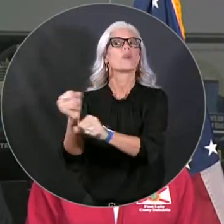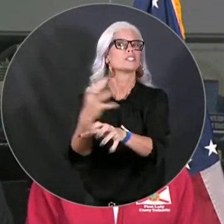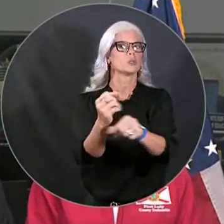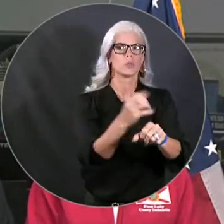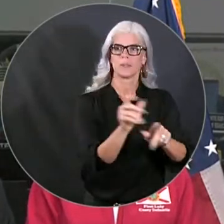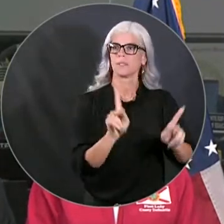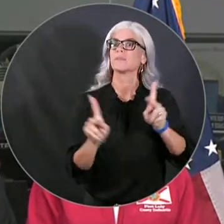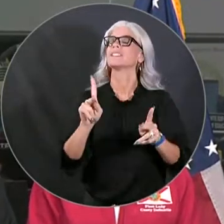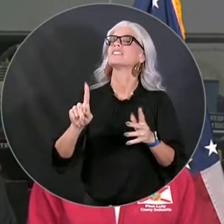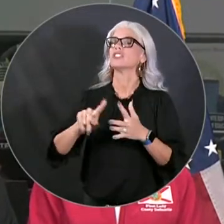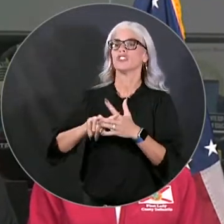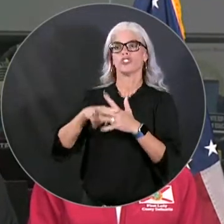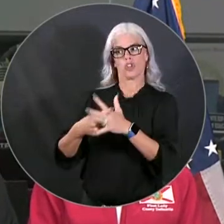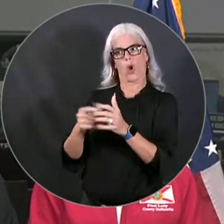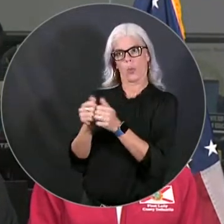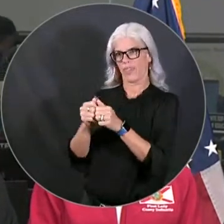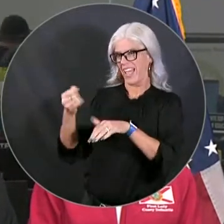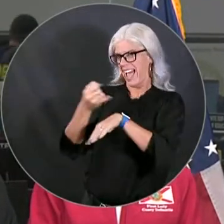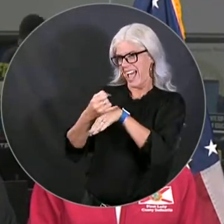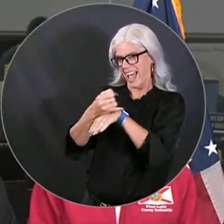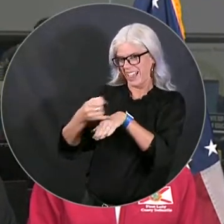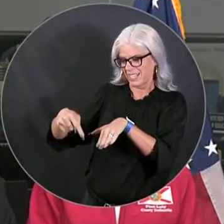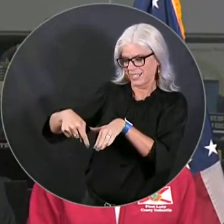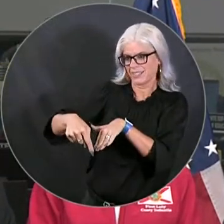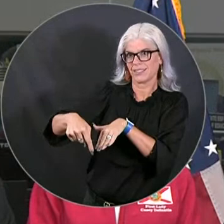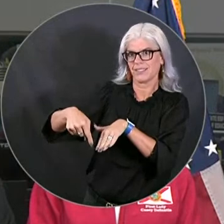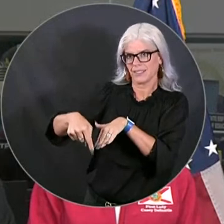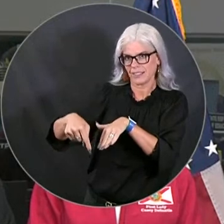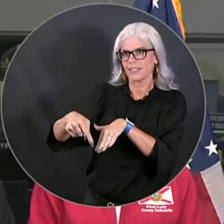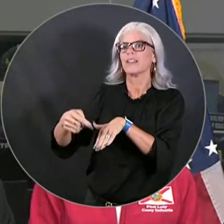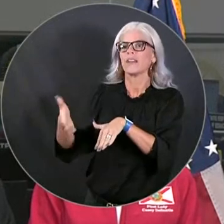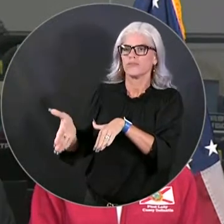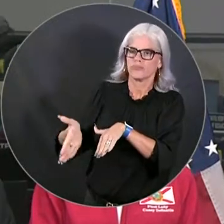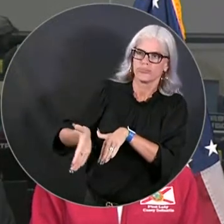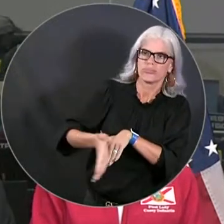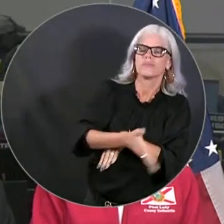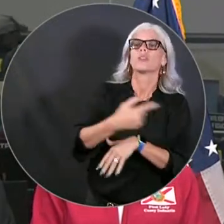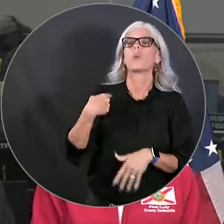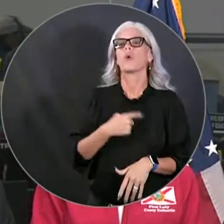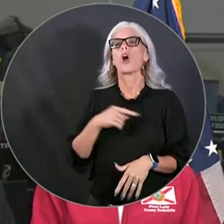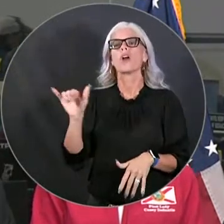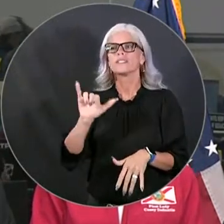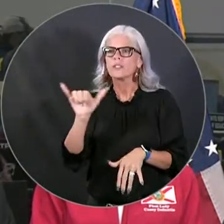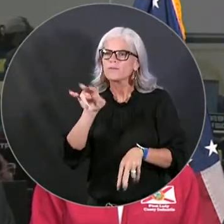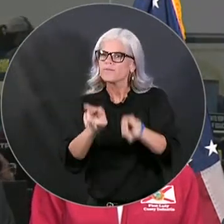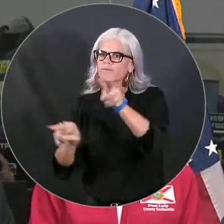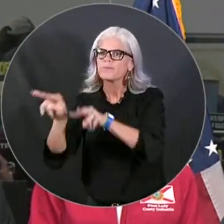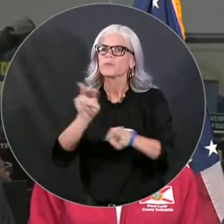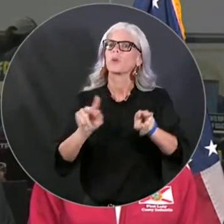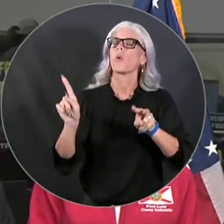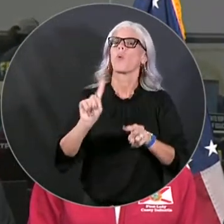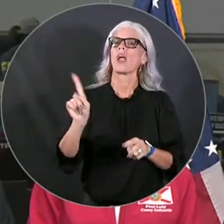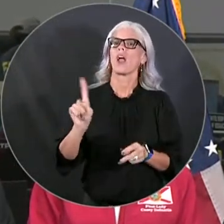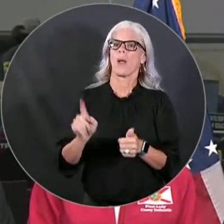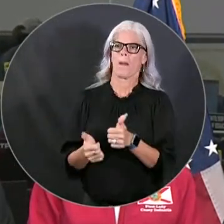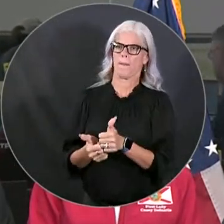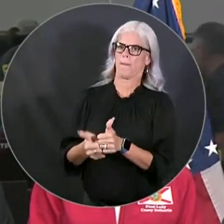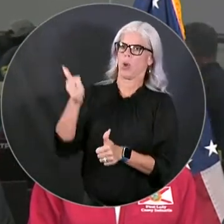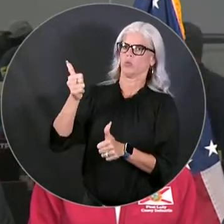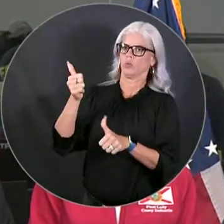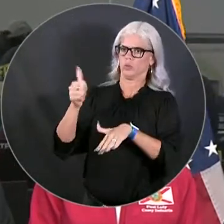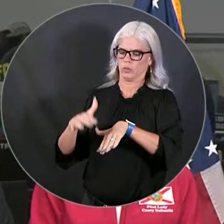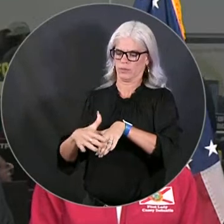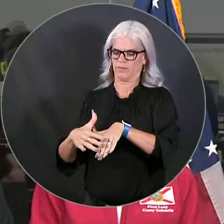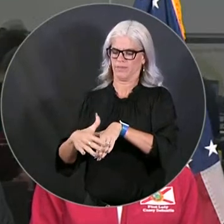those barrier islands, but also looking at the places that had the most inland flooding. And these